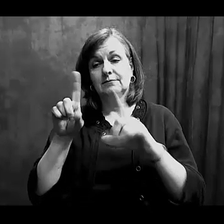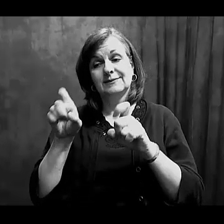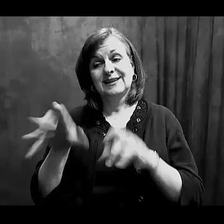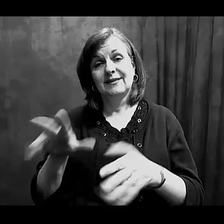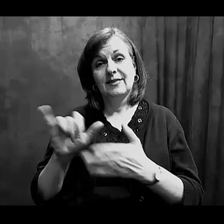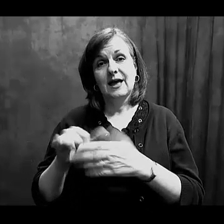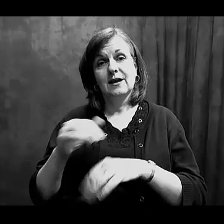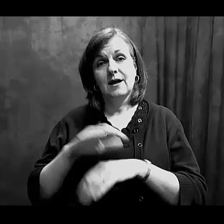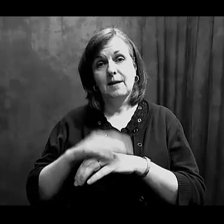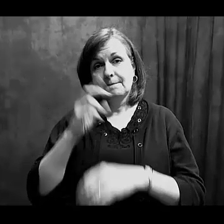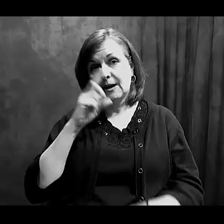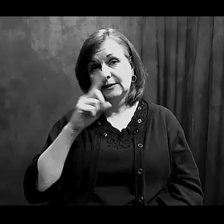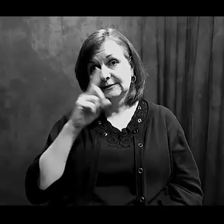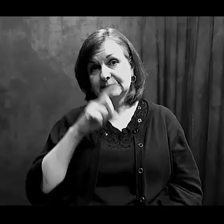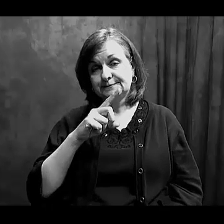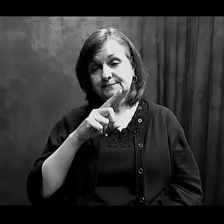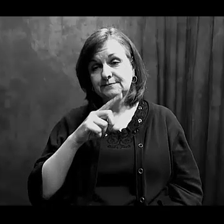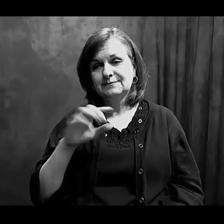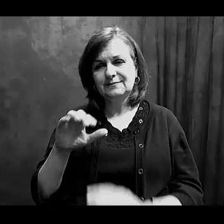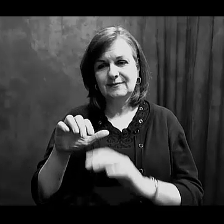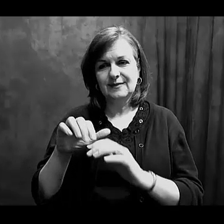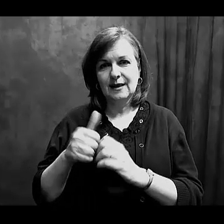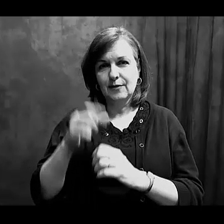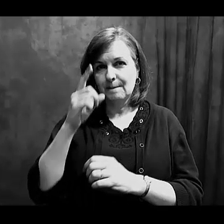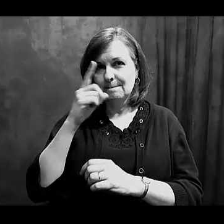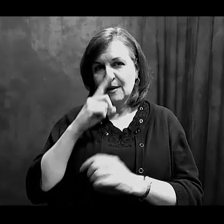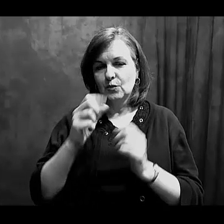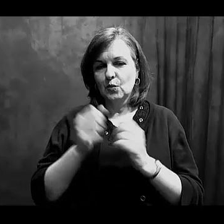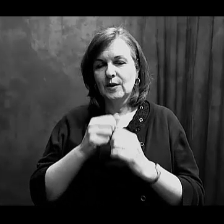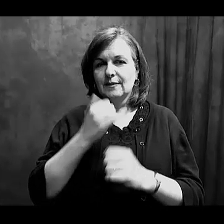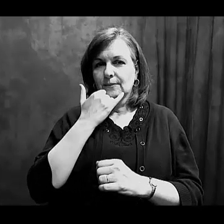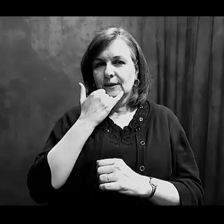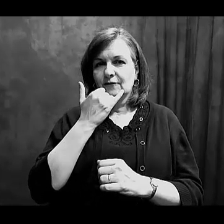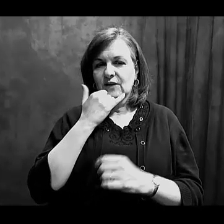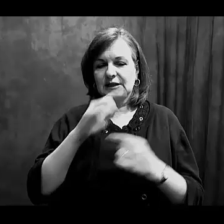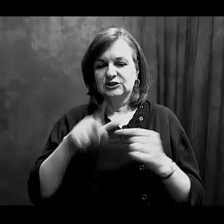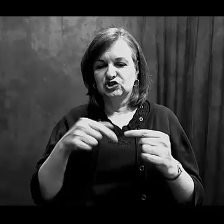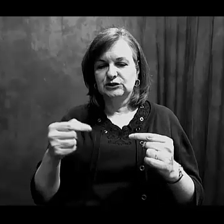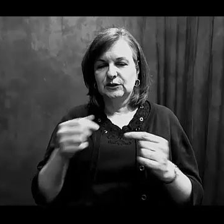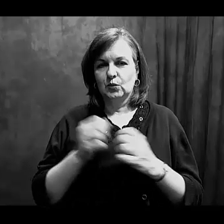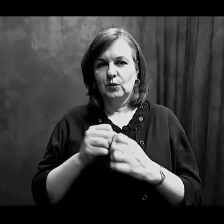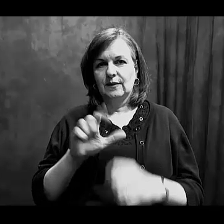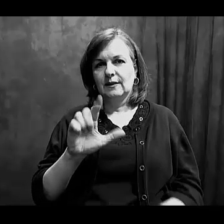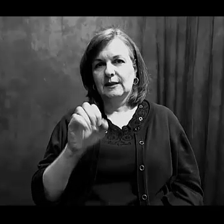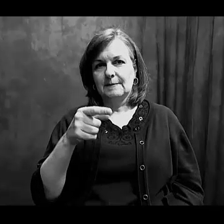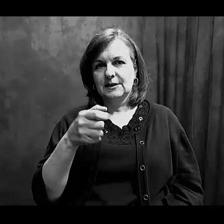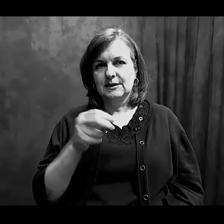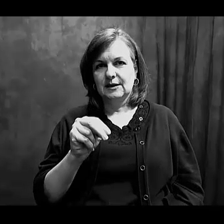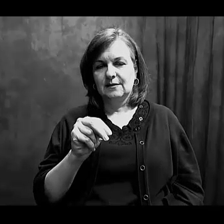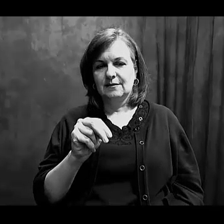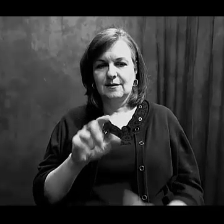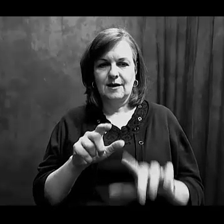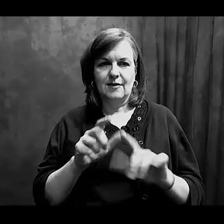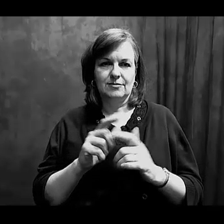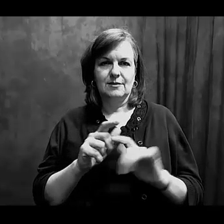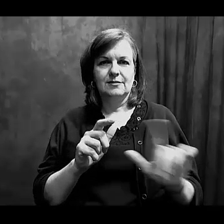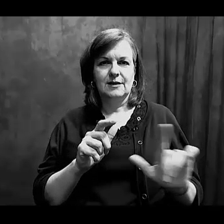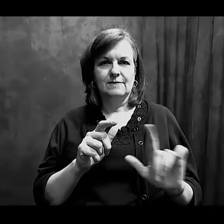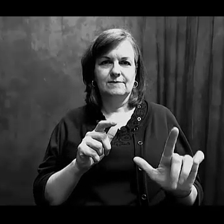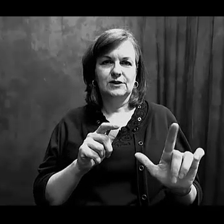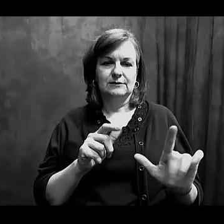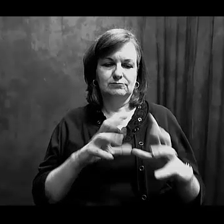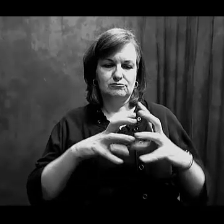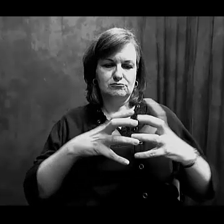adult who produces normal levels of leptin, giving you more leptin isn't going to fix anything. They tried this in mice.